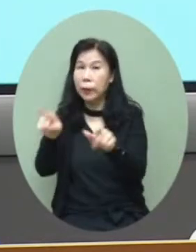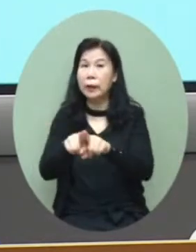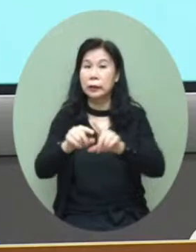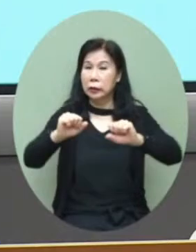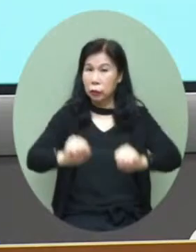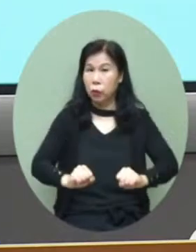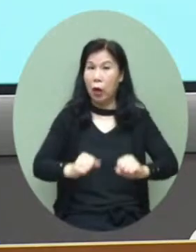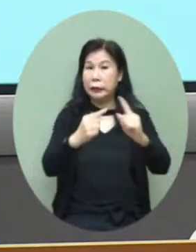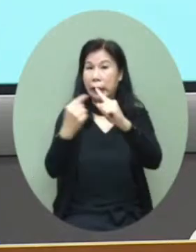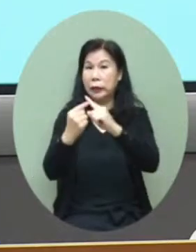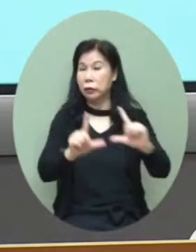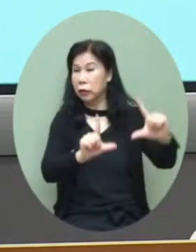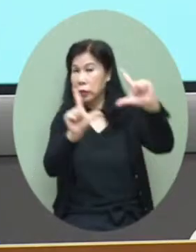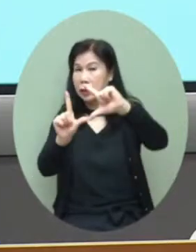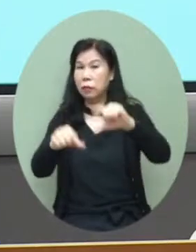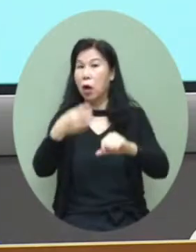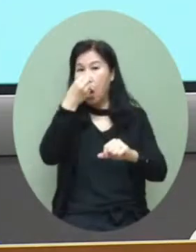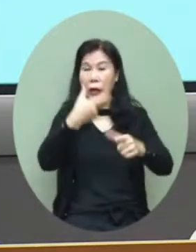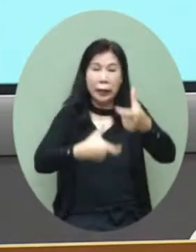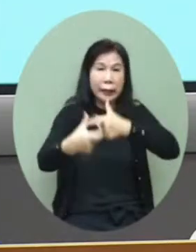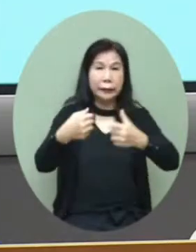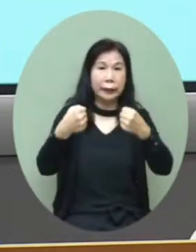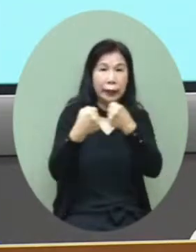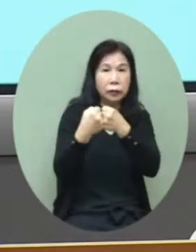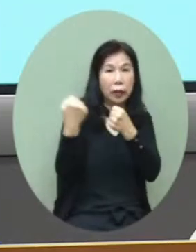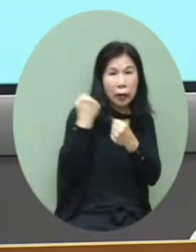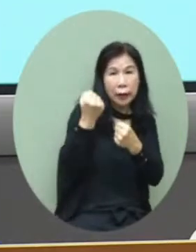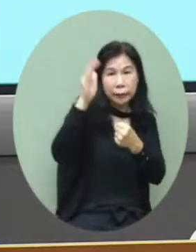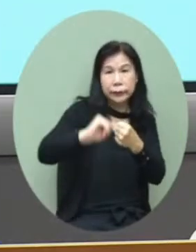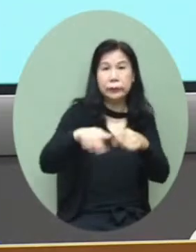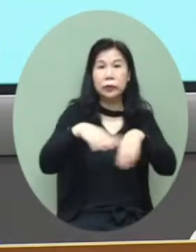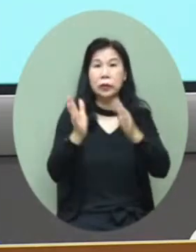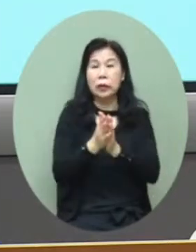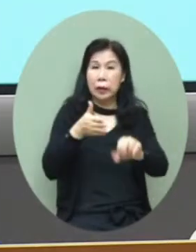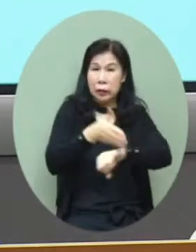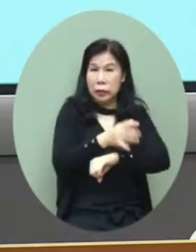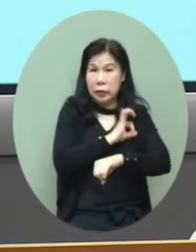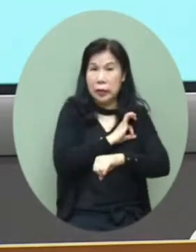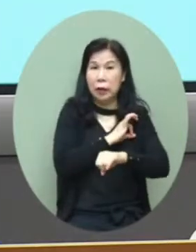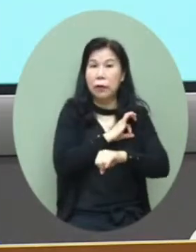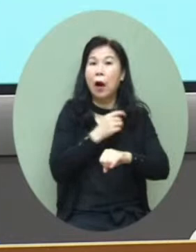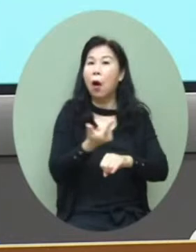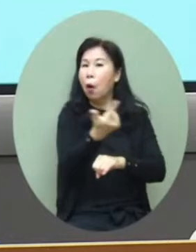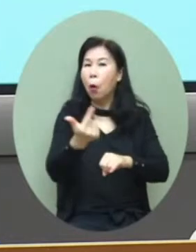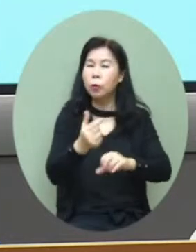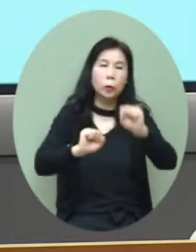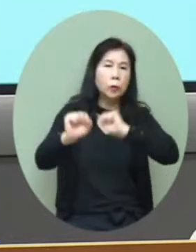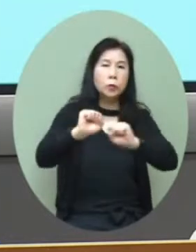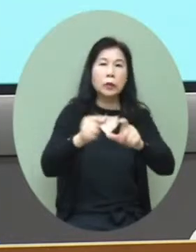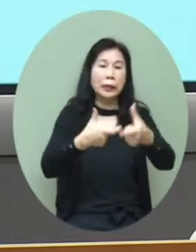is that we have to strike a balance between risk level as well as our economic activity.